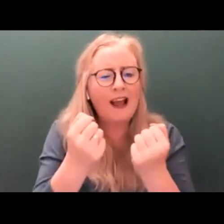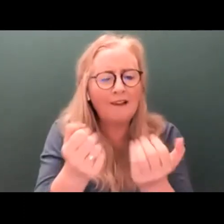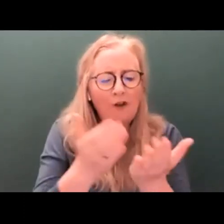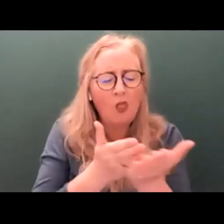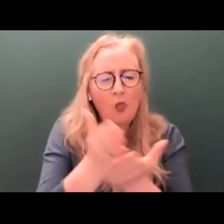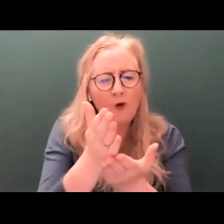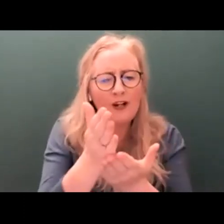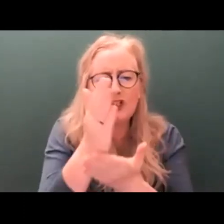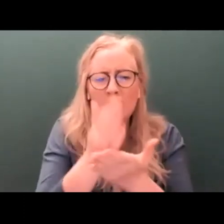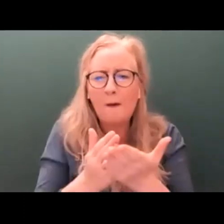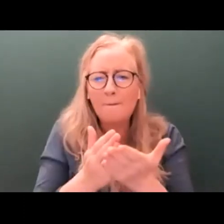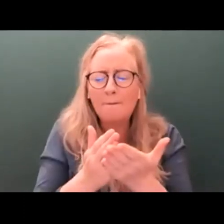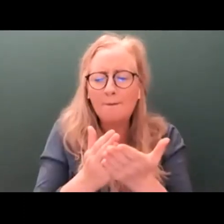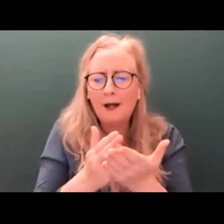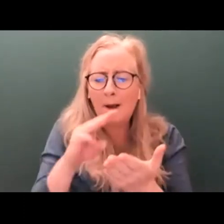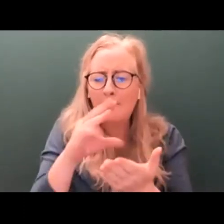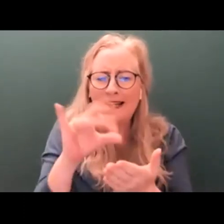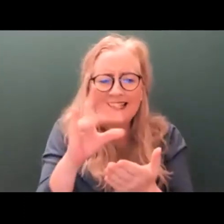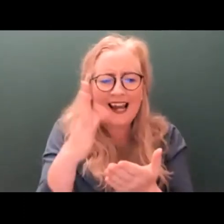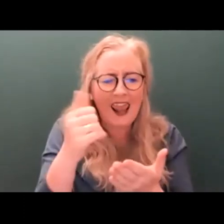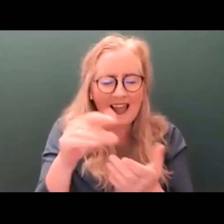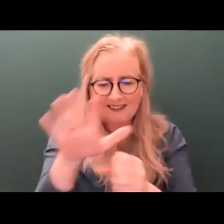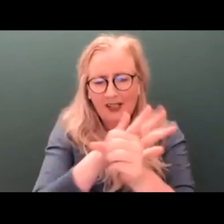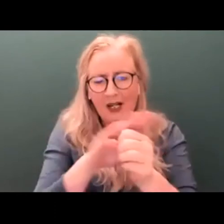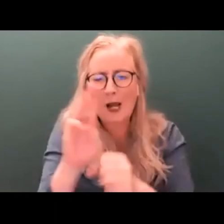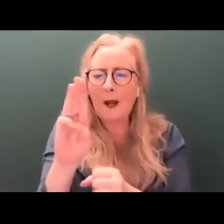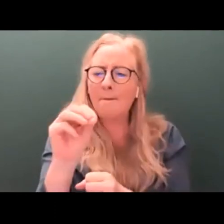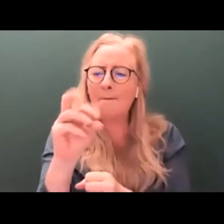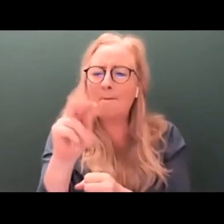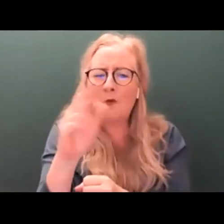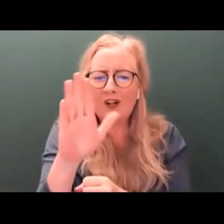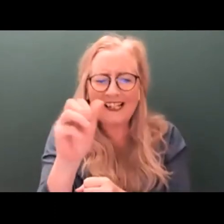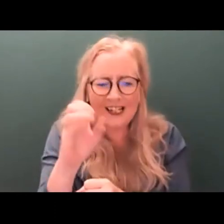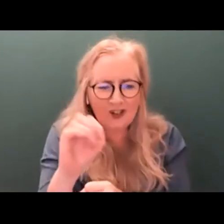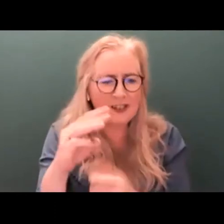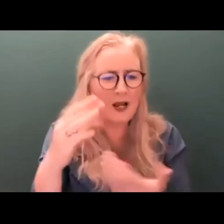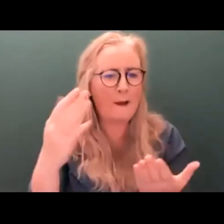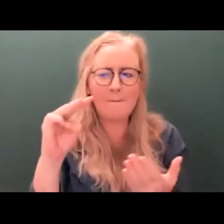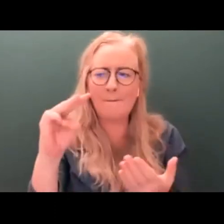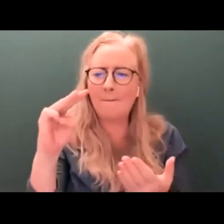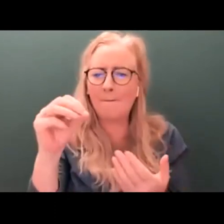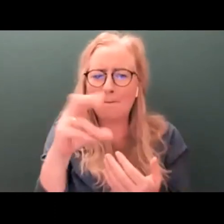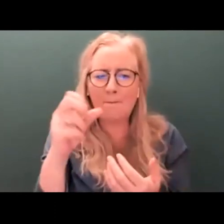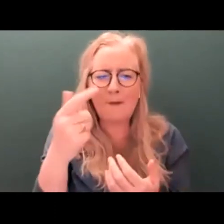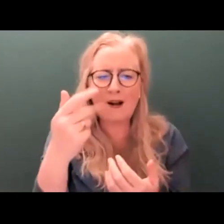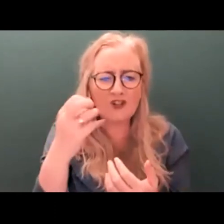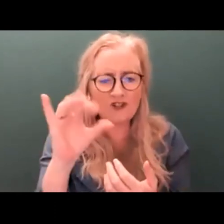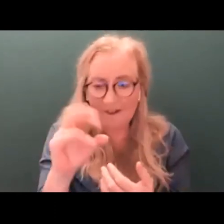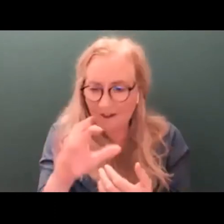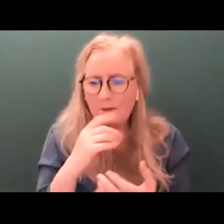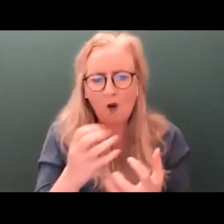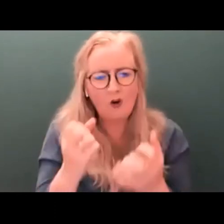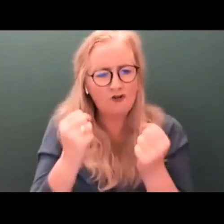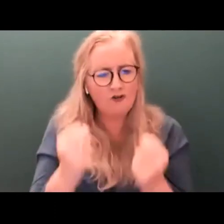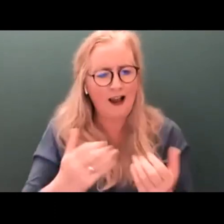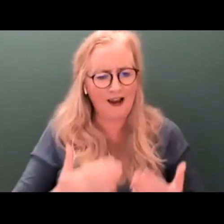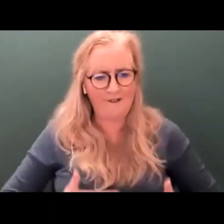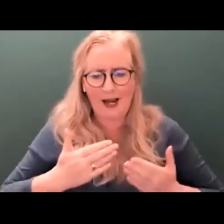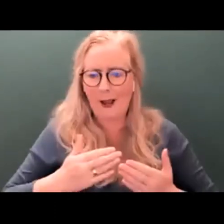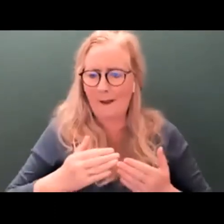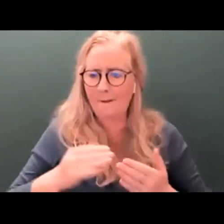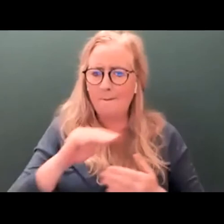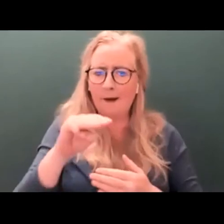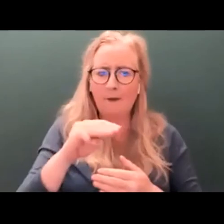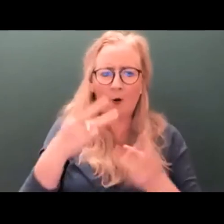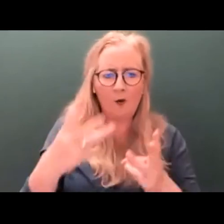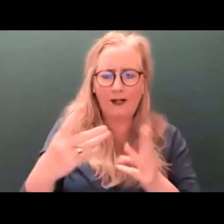Portleash and Monastarevan and that, there was a strong presence of people seeking asylum,